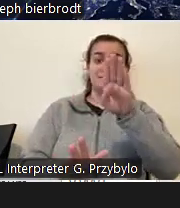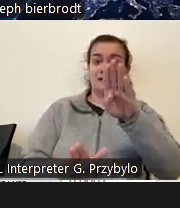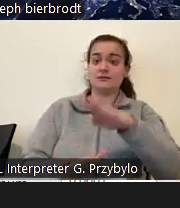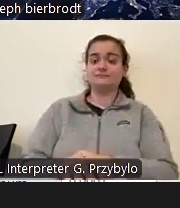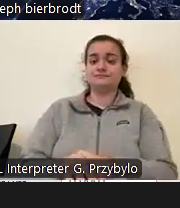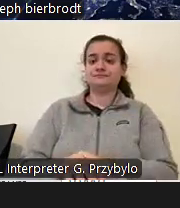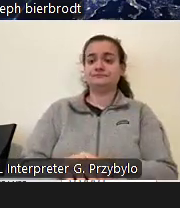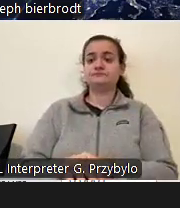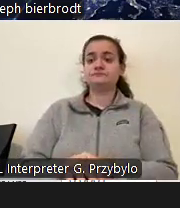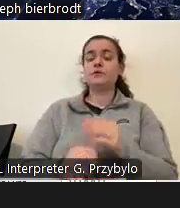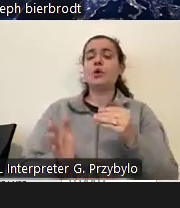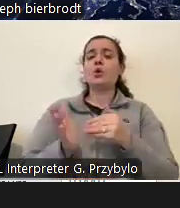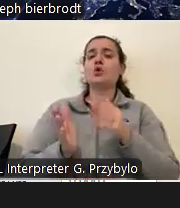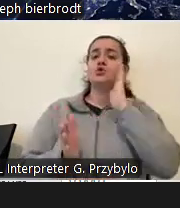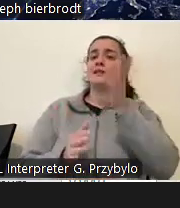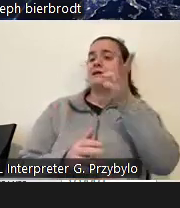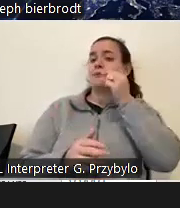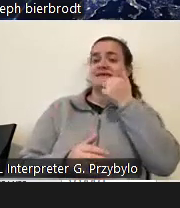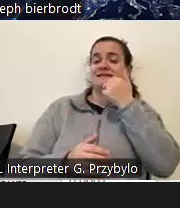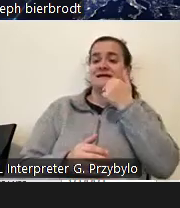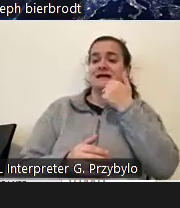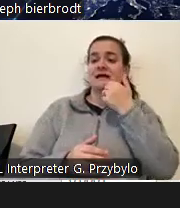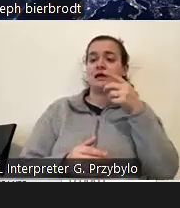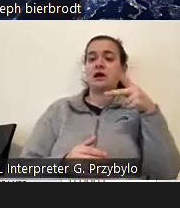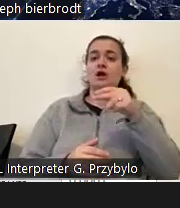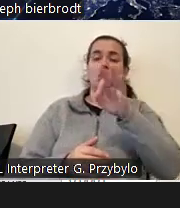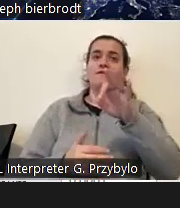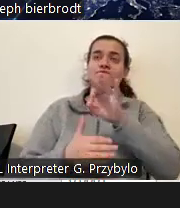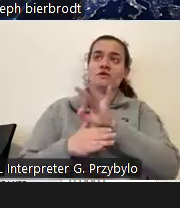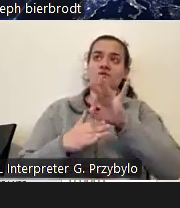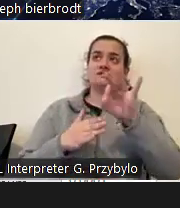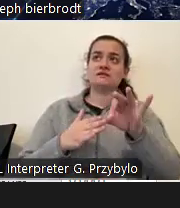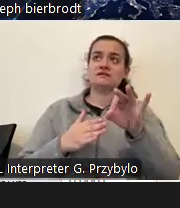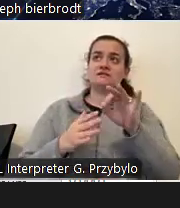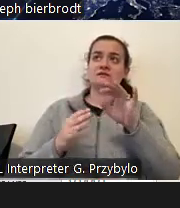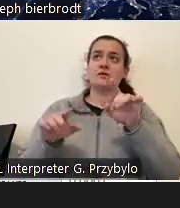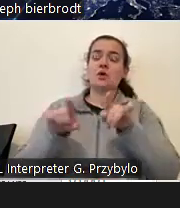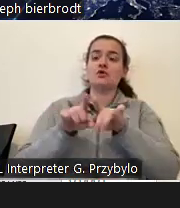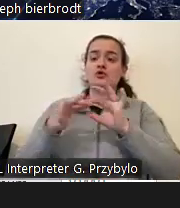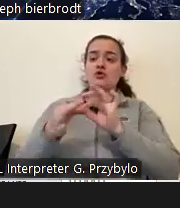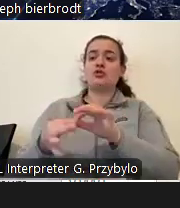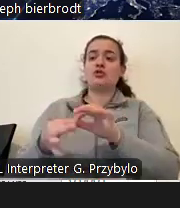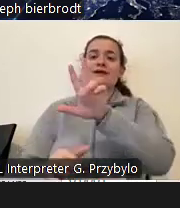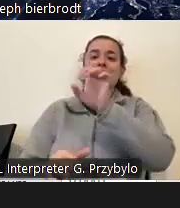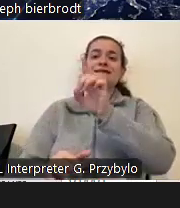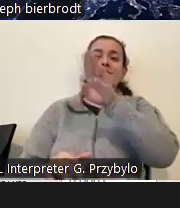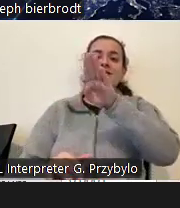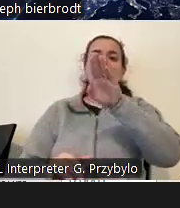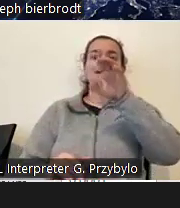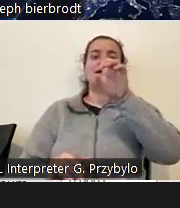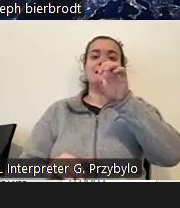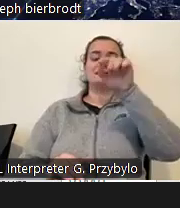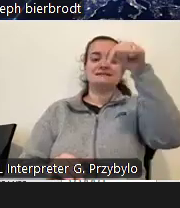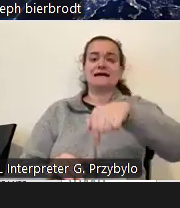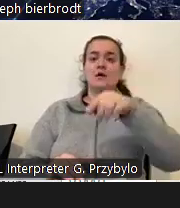me refer to cutoff frequencies as a 3 dB down point, minus 3